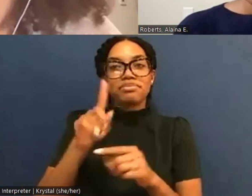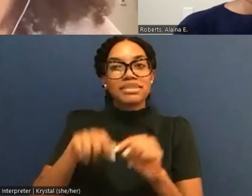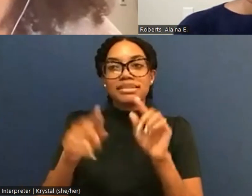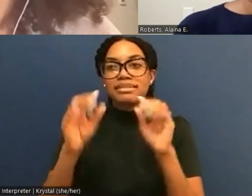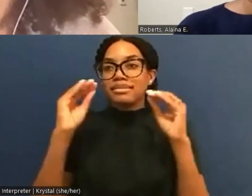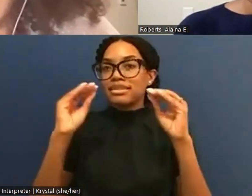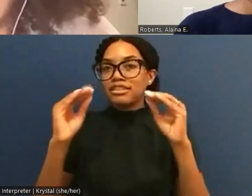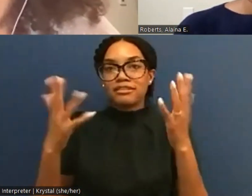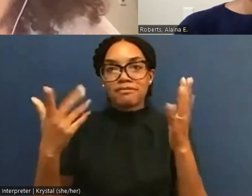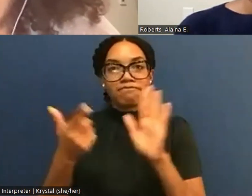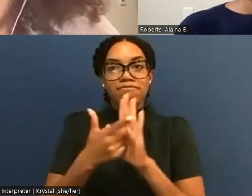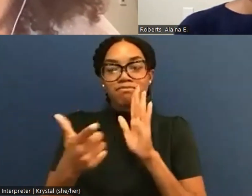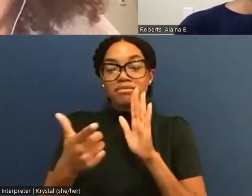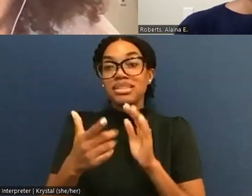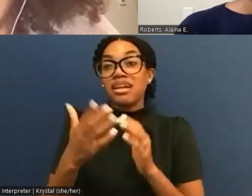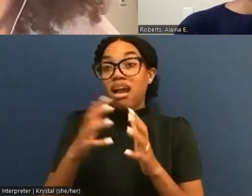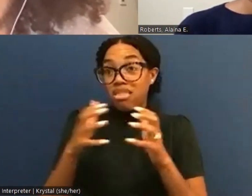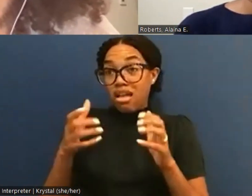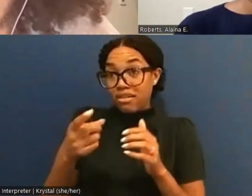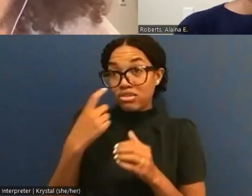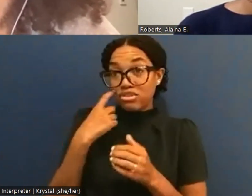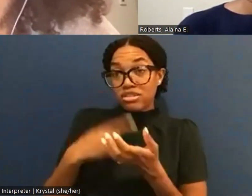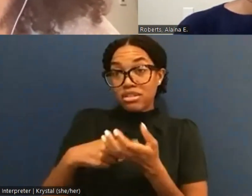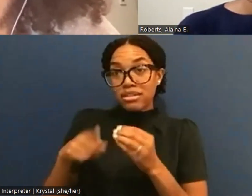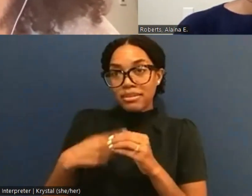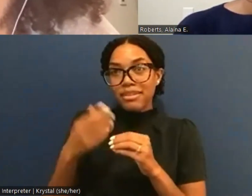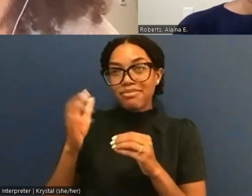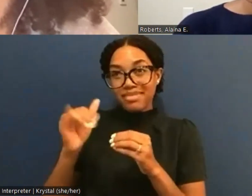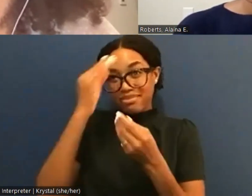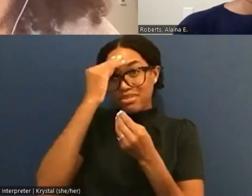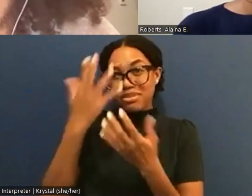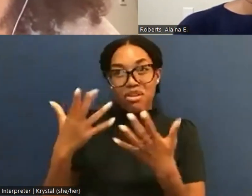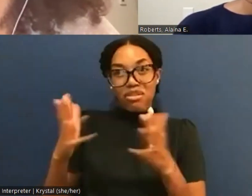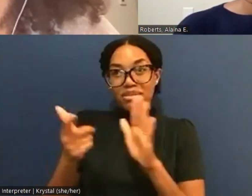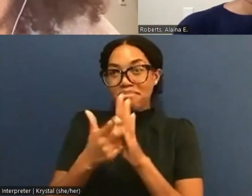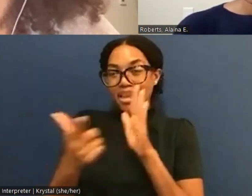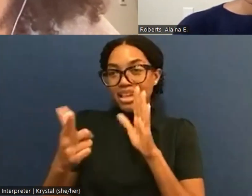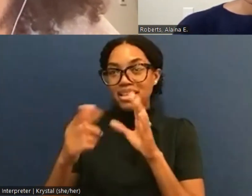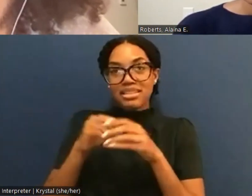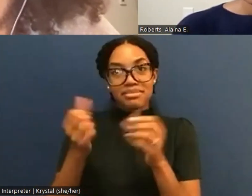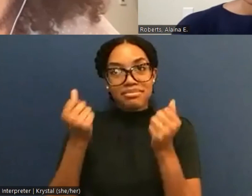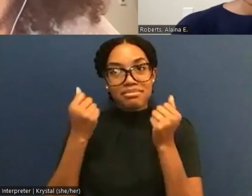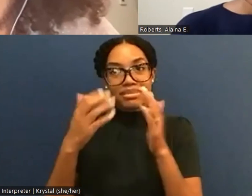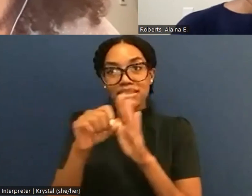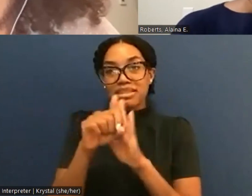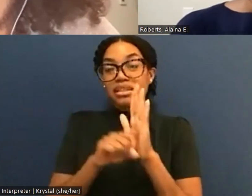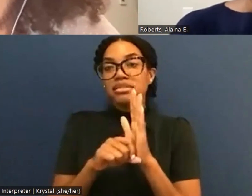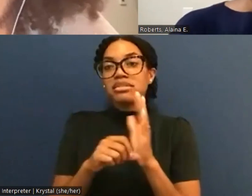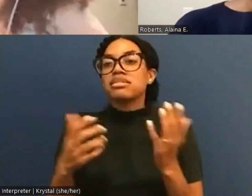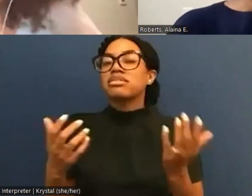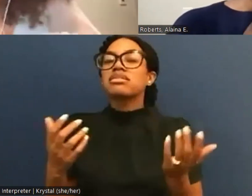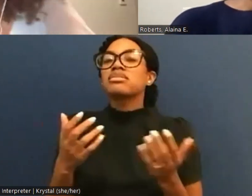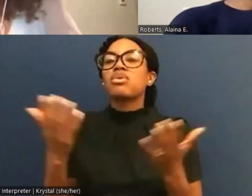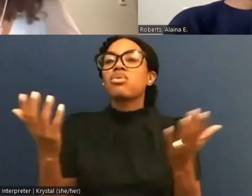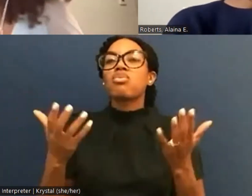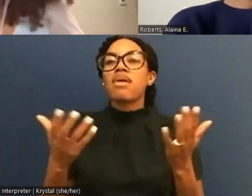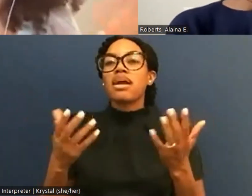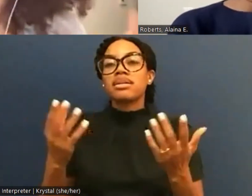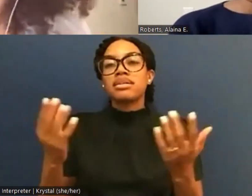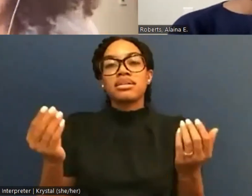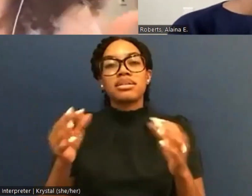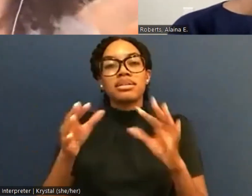maybe banned in many places. So what words of inspiration might you leave us with? Might you leave this group